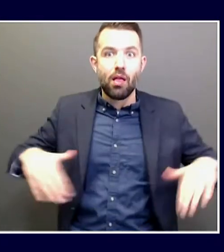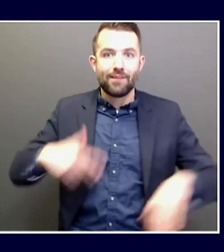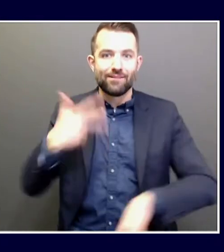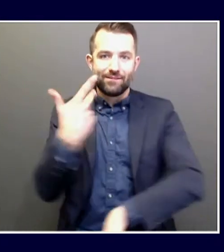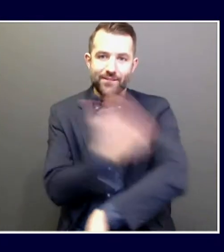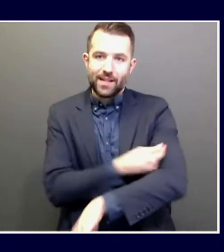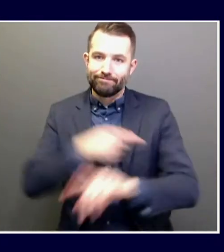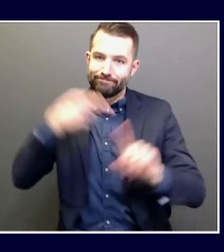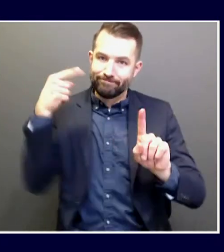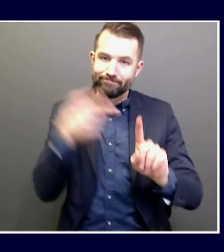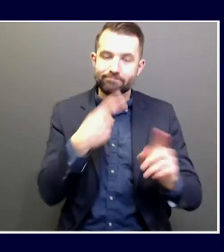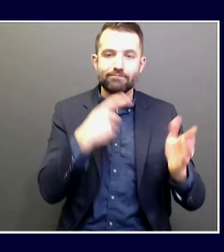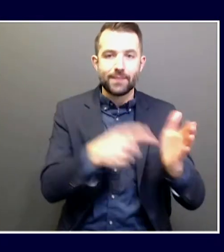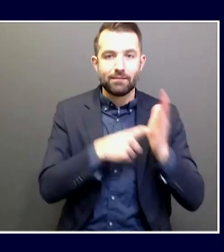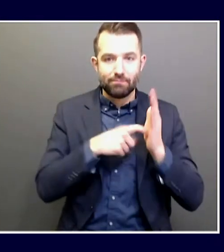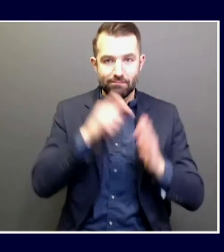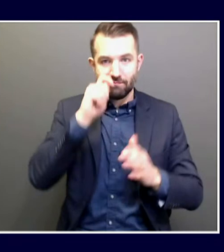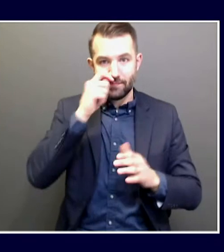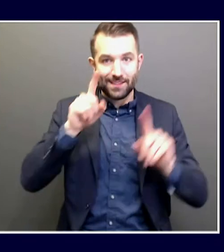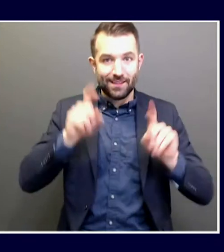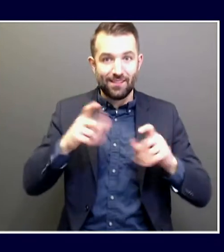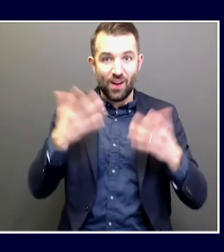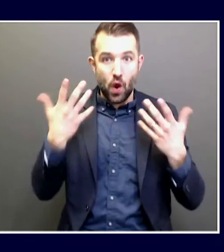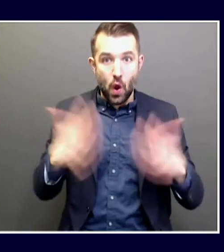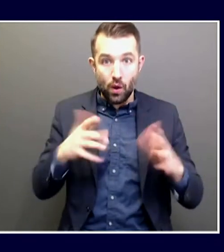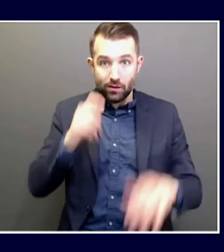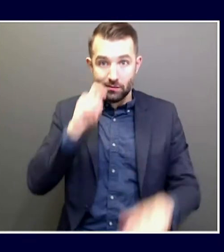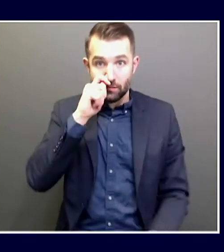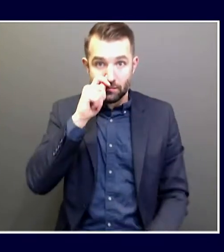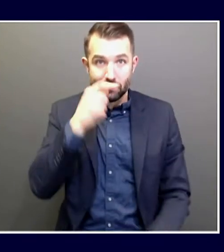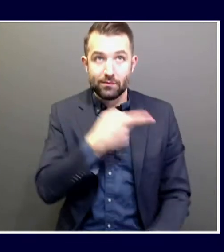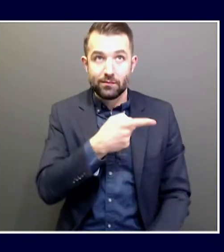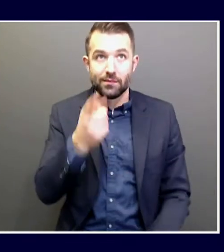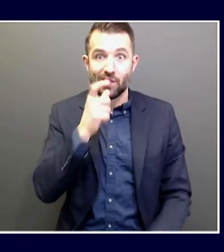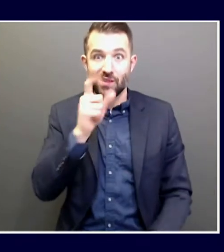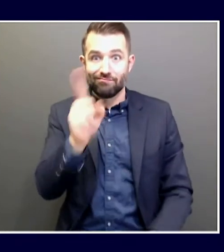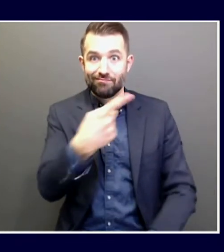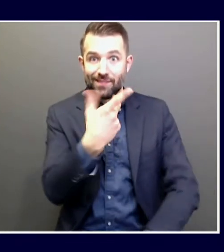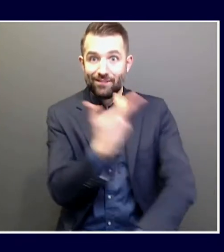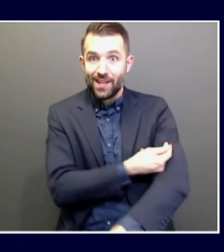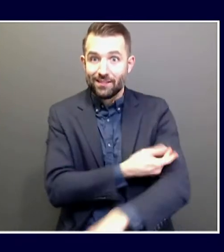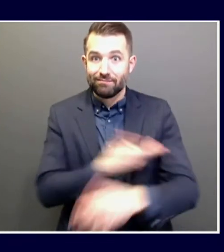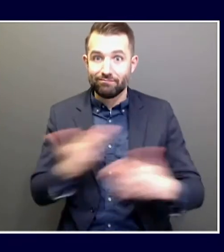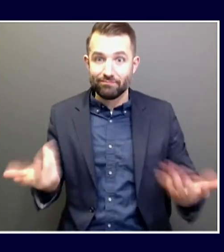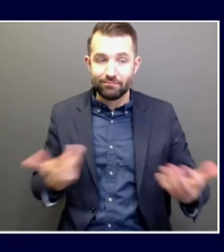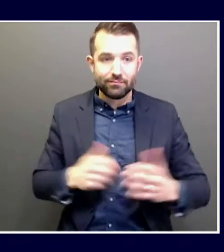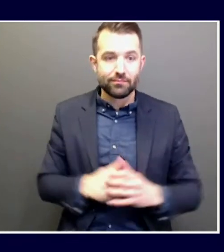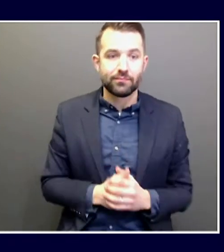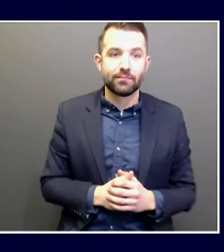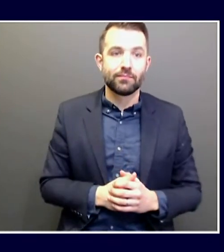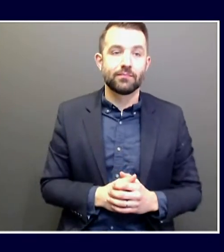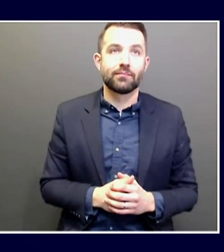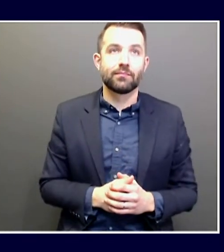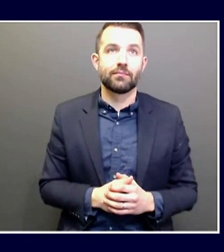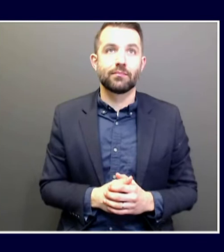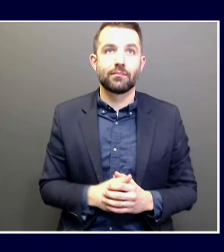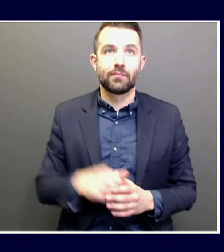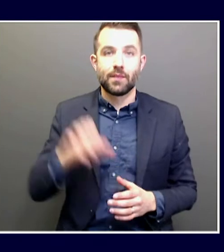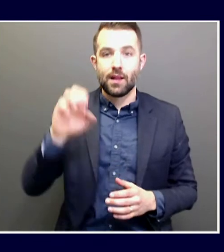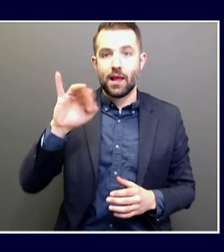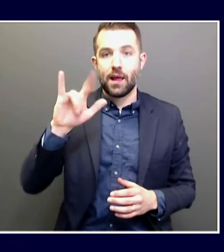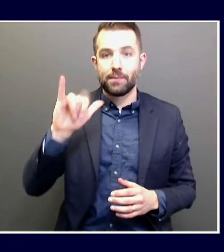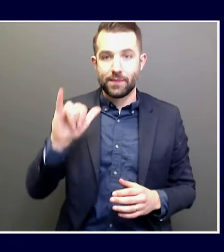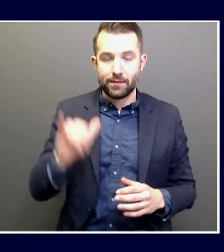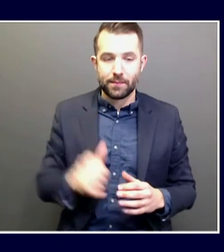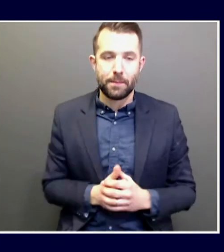Thank you. Great. Thanks, Mel. Emily, let me go to you at the Sun Journal. Hi, Dr. Shah. I'm wondering